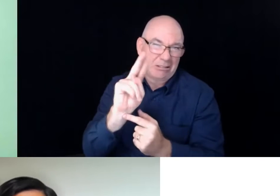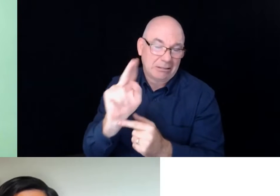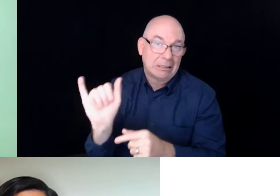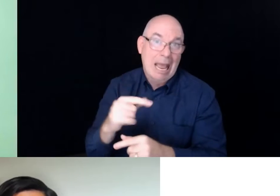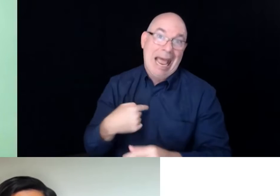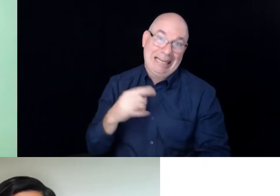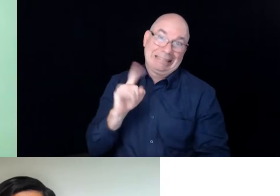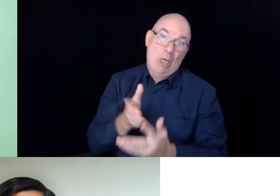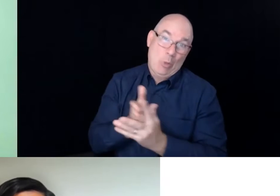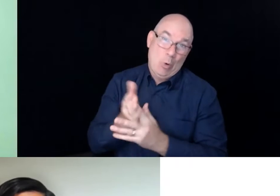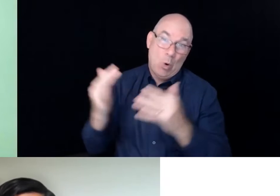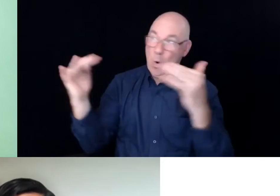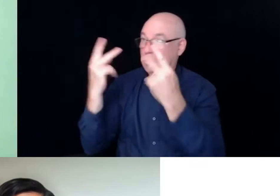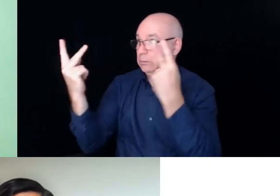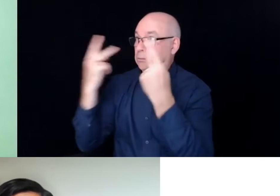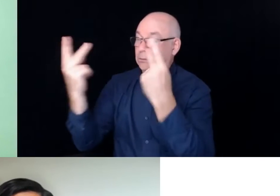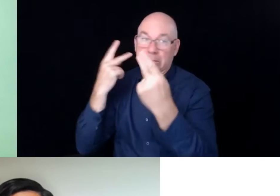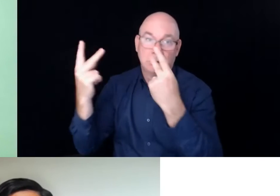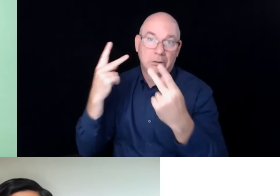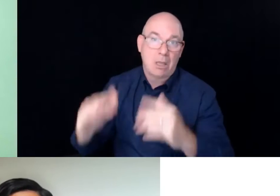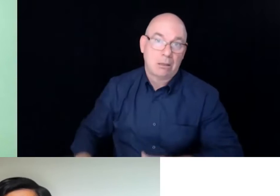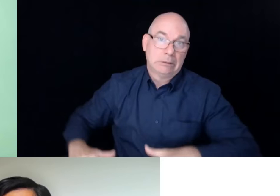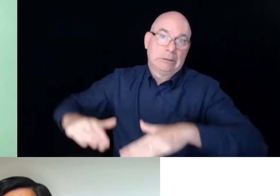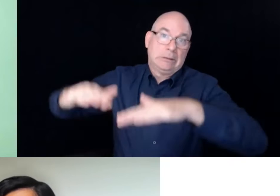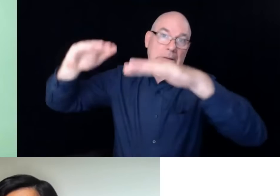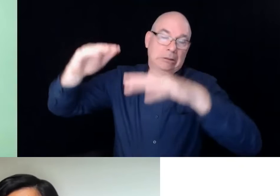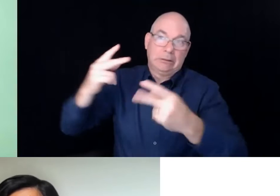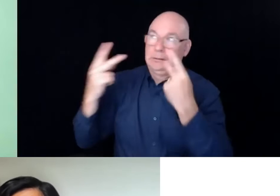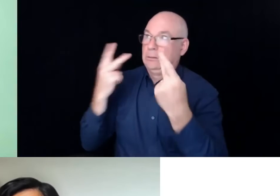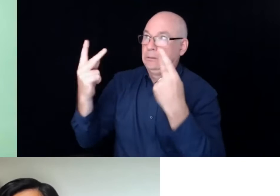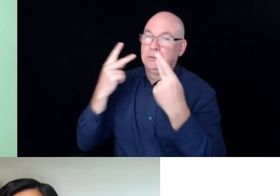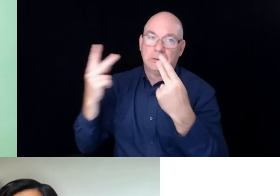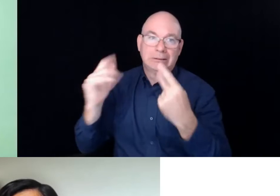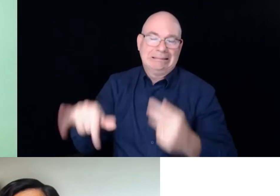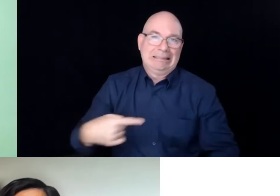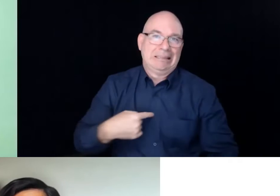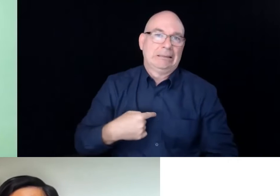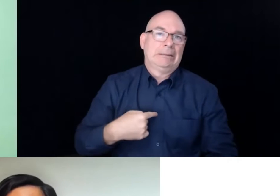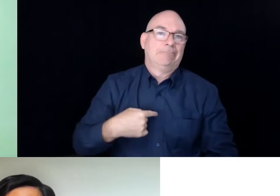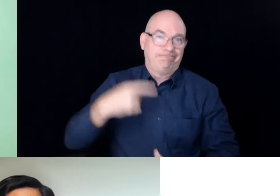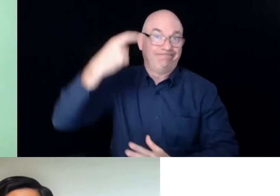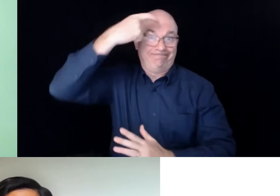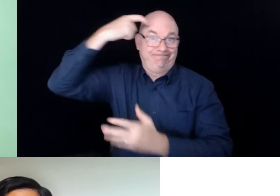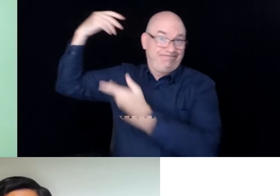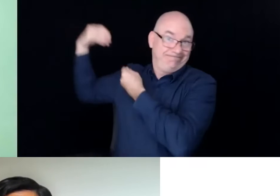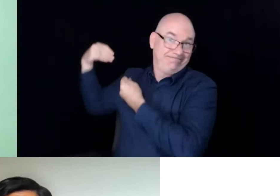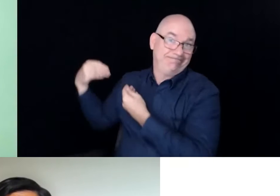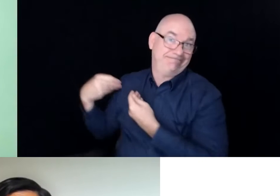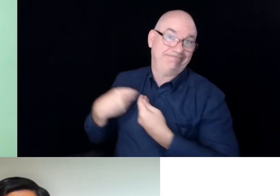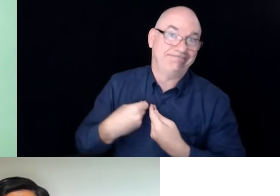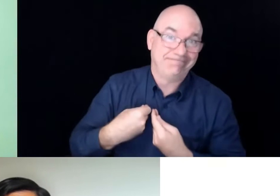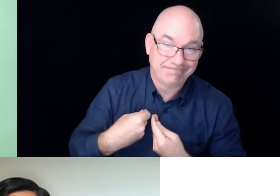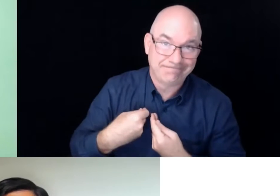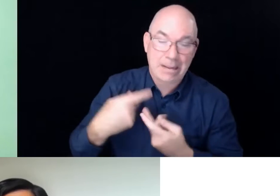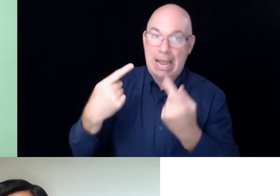lived through conflict in my childhood and teens. And so I took on a journey to understand how trauma impacts